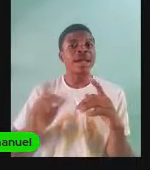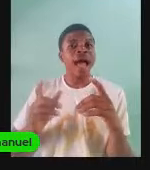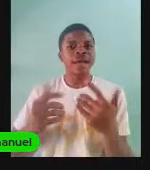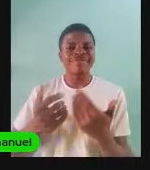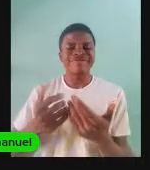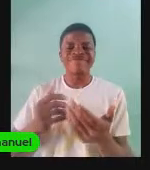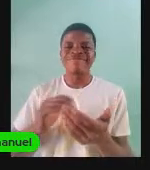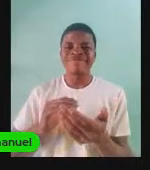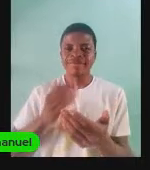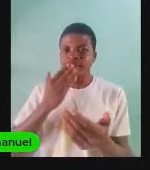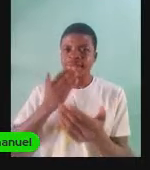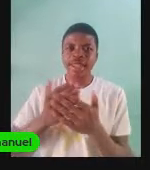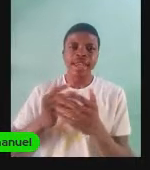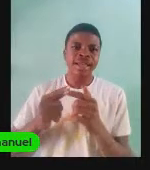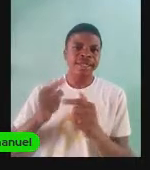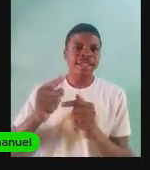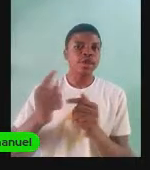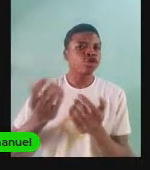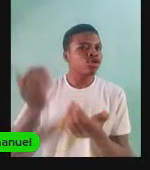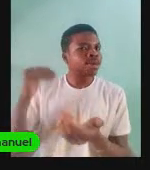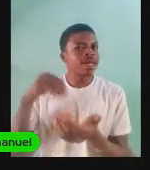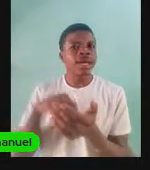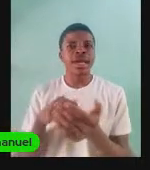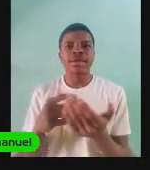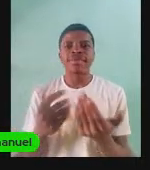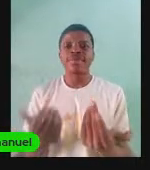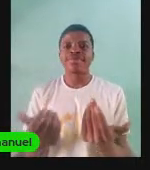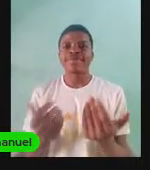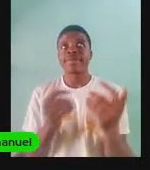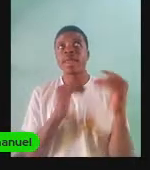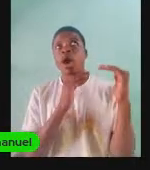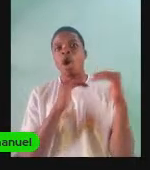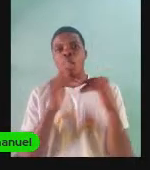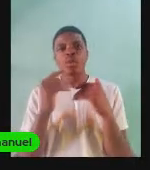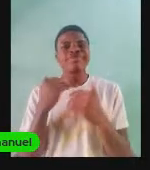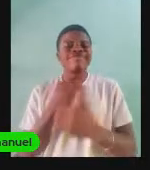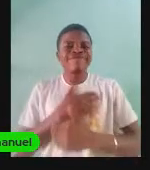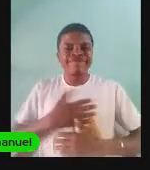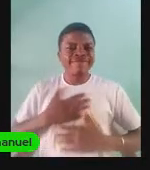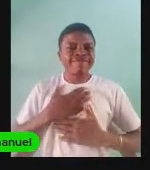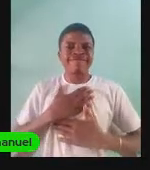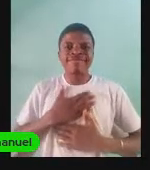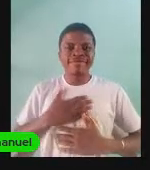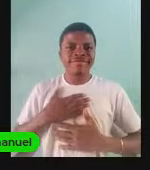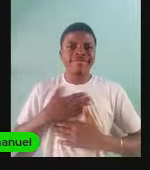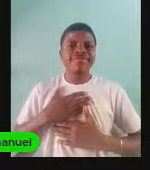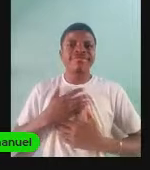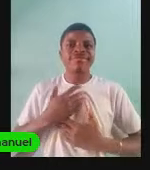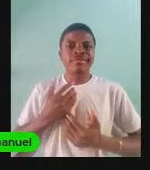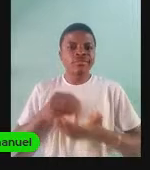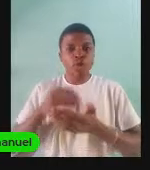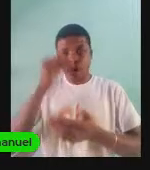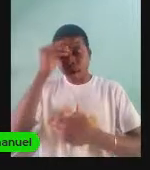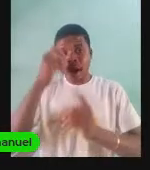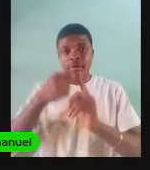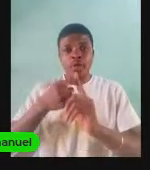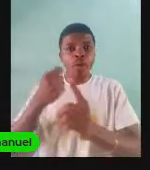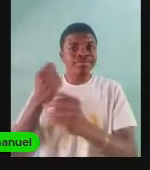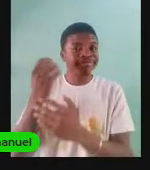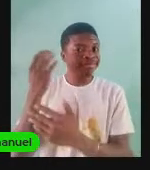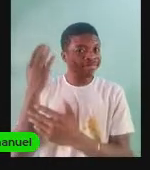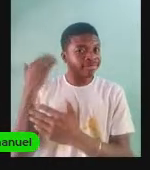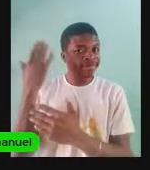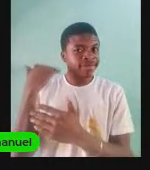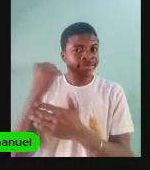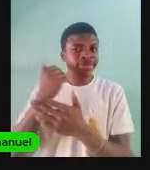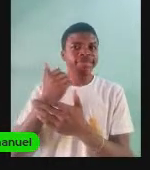once again, and I hope you enjoyed and learned from last week. So, we're back